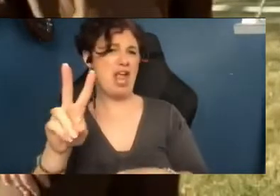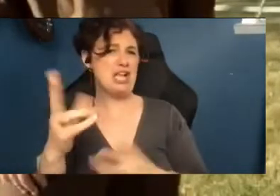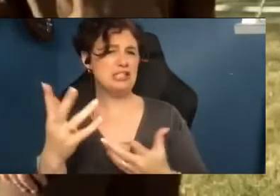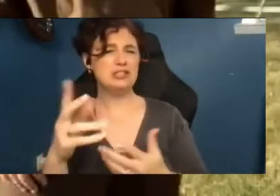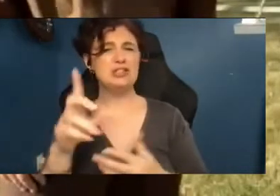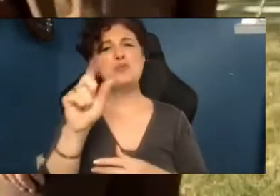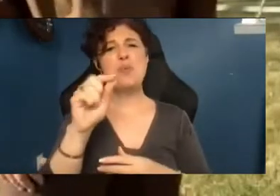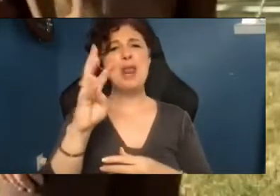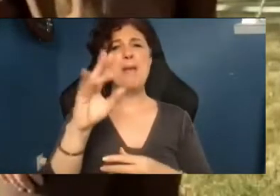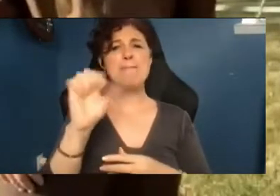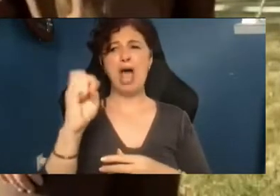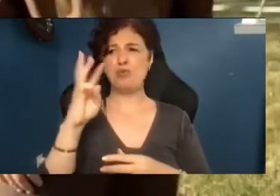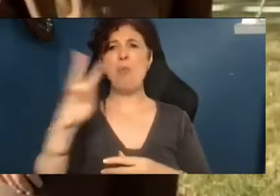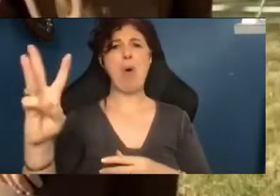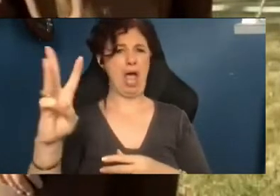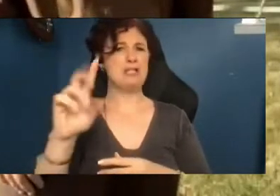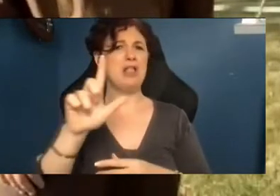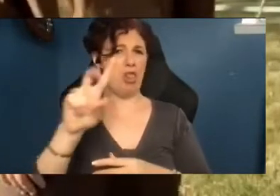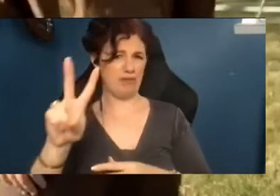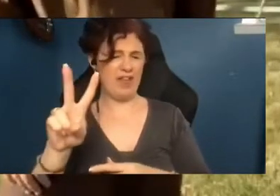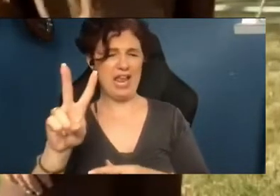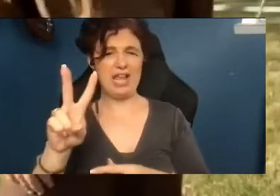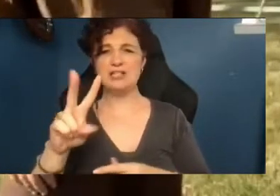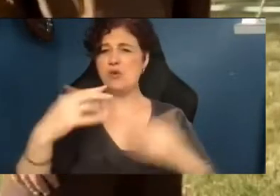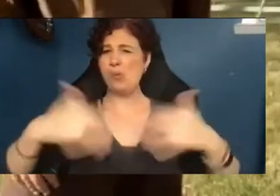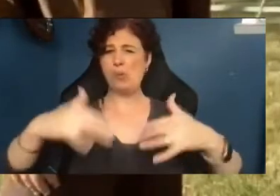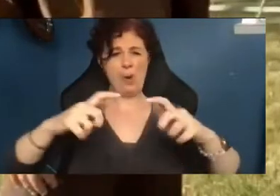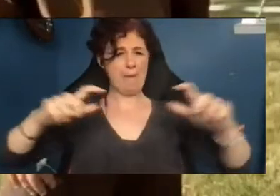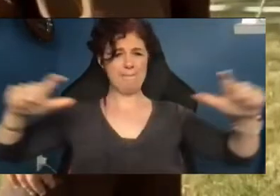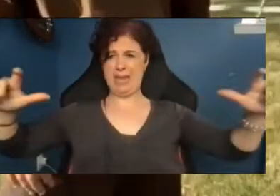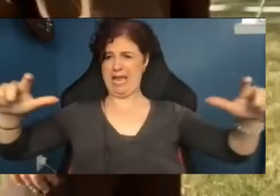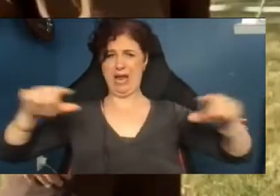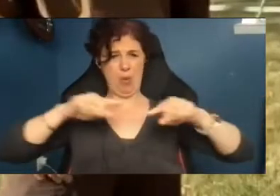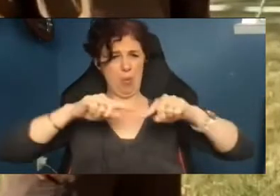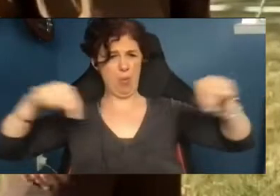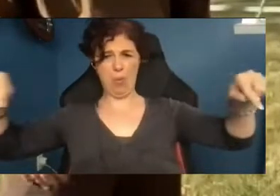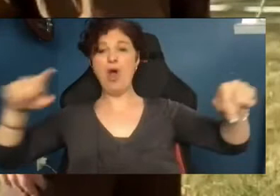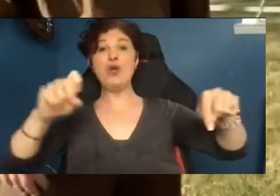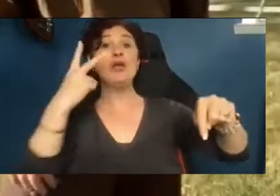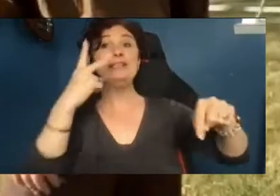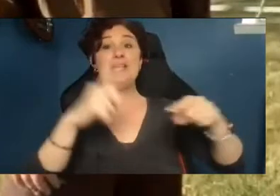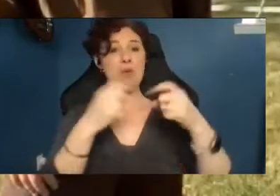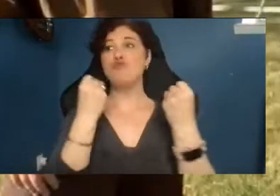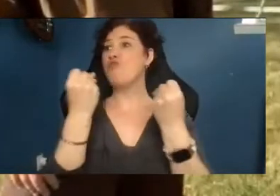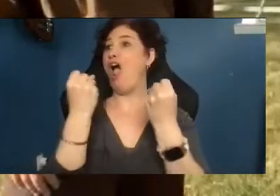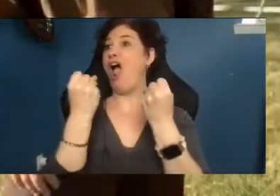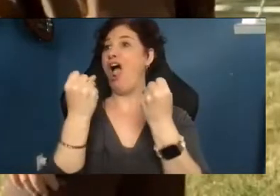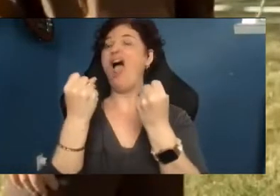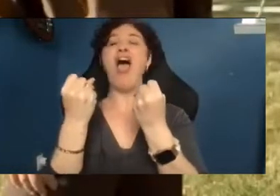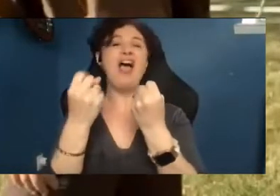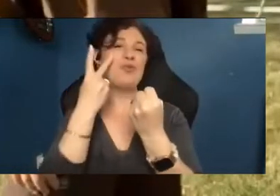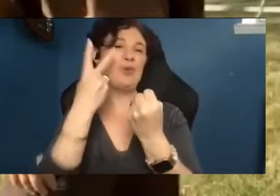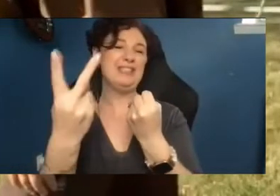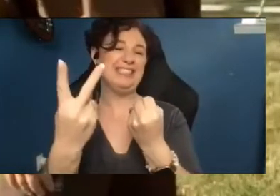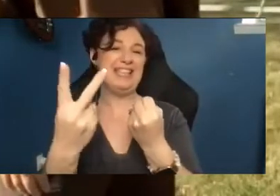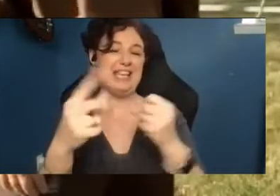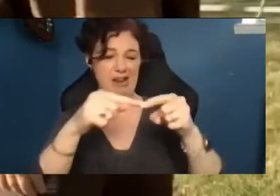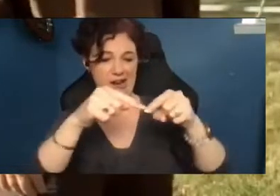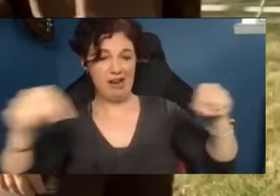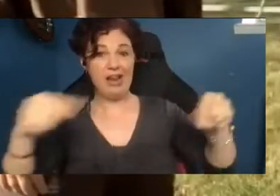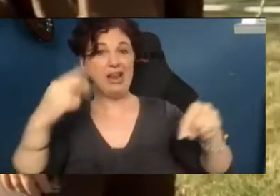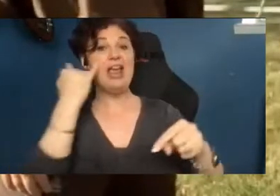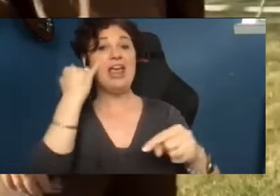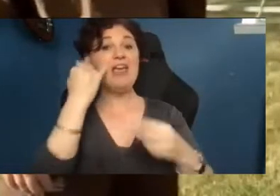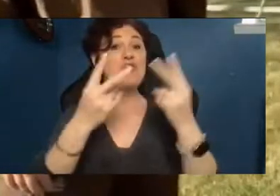So about 20 miles west of downtown Las Vegas, this massive escarpment you can actually see when you're driving around the Las Vegas Valley. If you're a